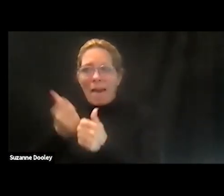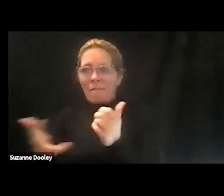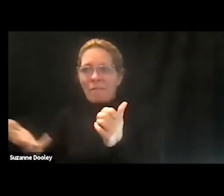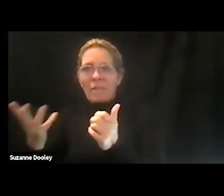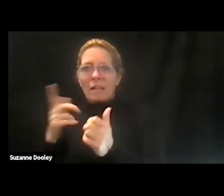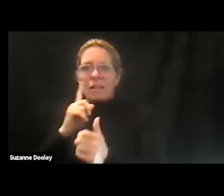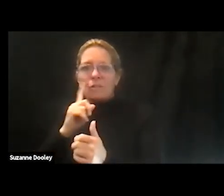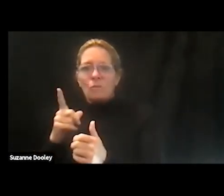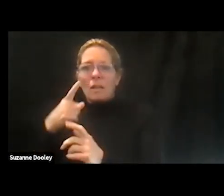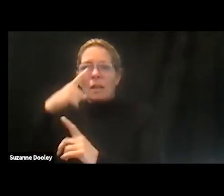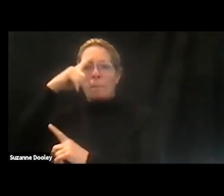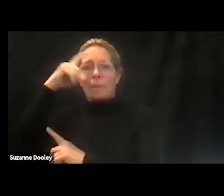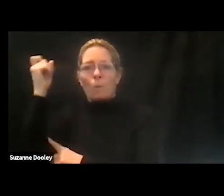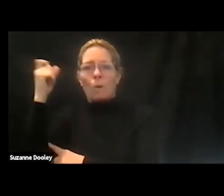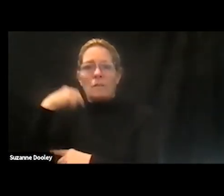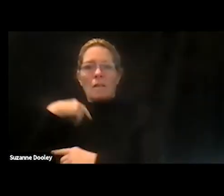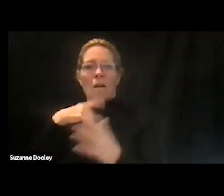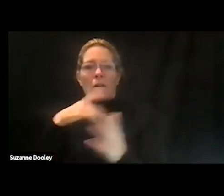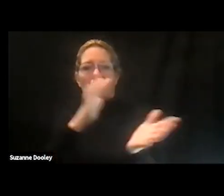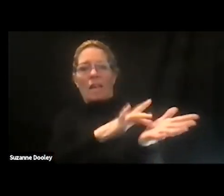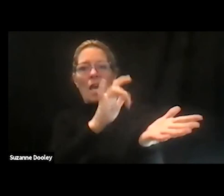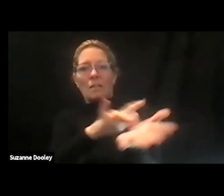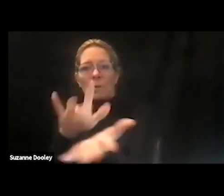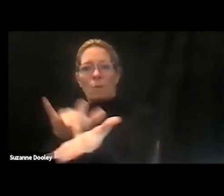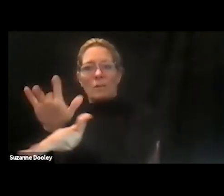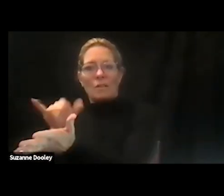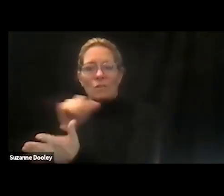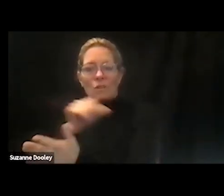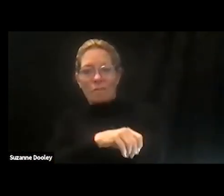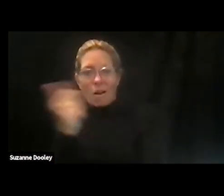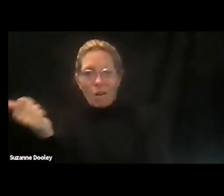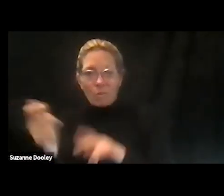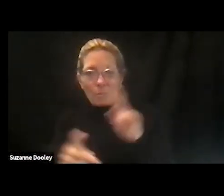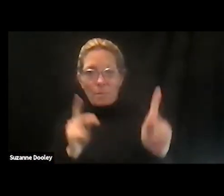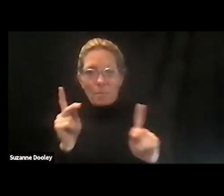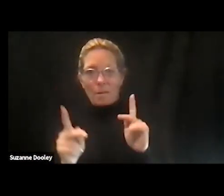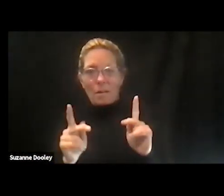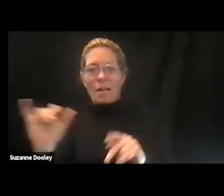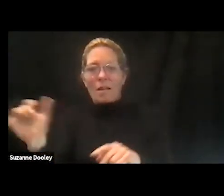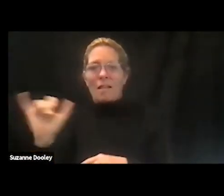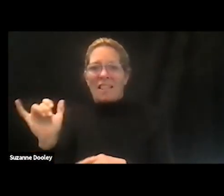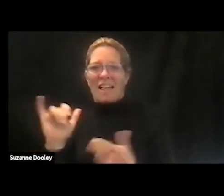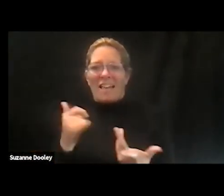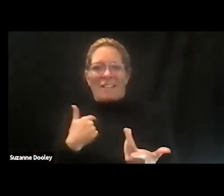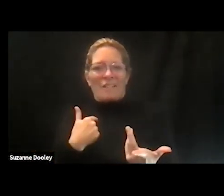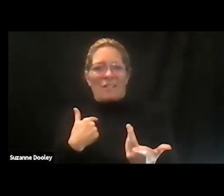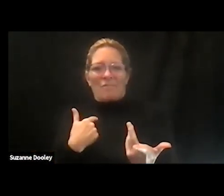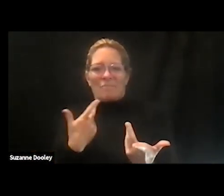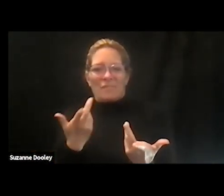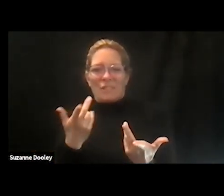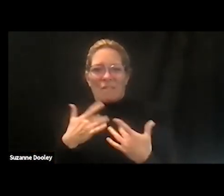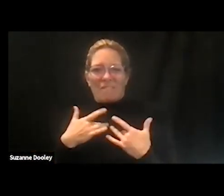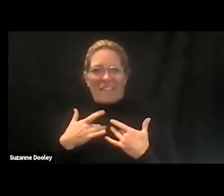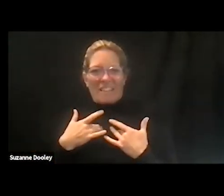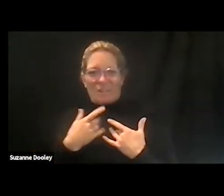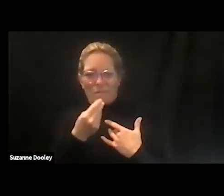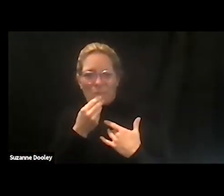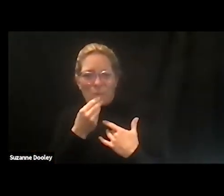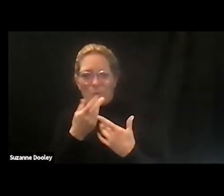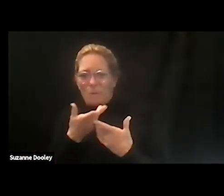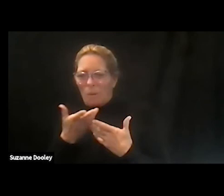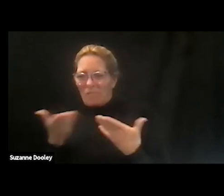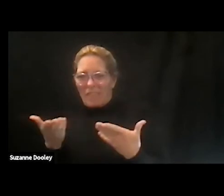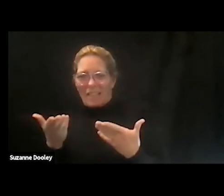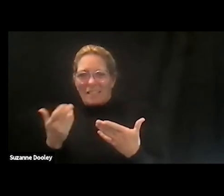is because of the exploitation of others. And that's when, you know, like, your food becomes bitter and your possessions